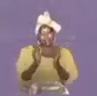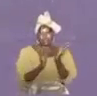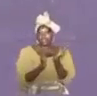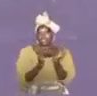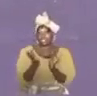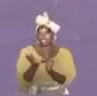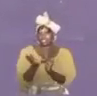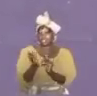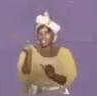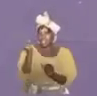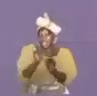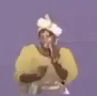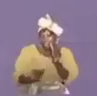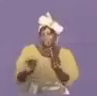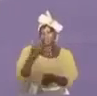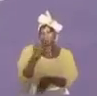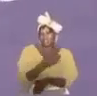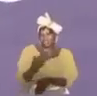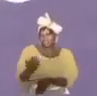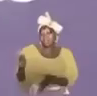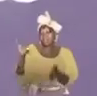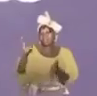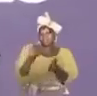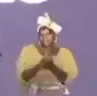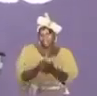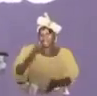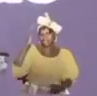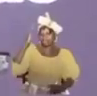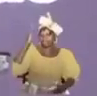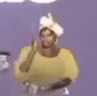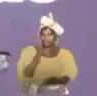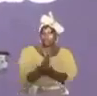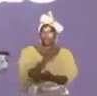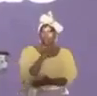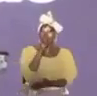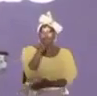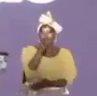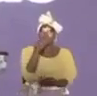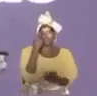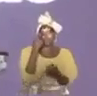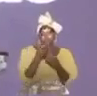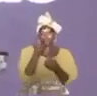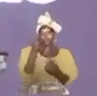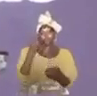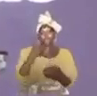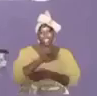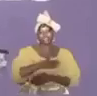God, everything that has stopped you from enjoying rest roundabout,